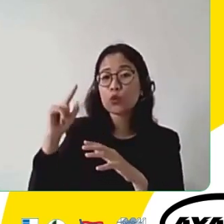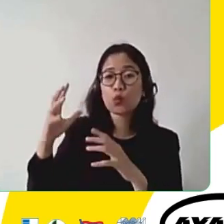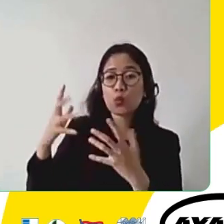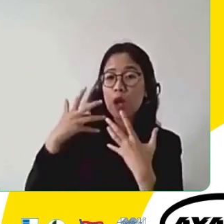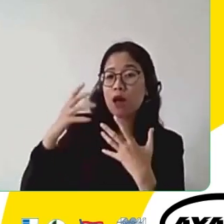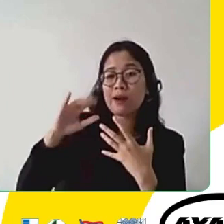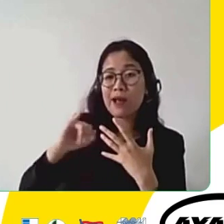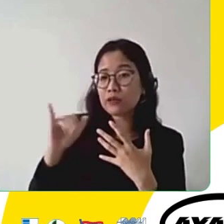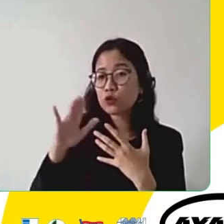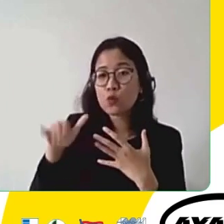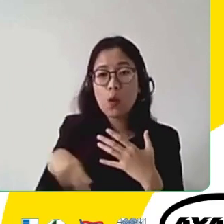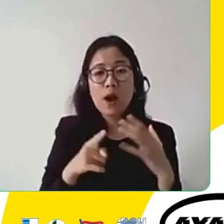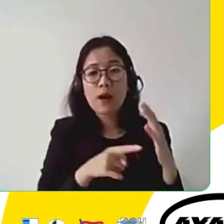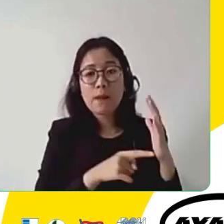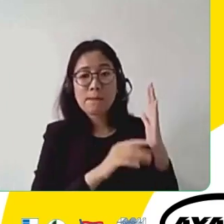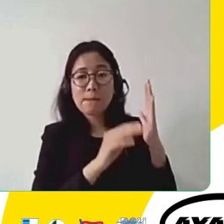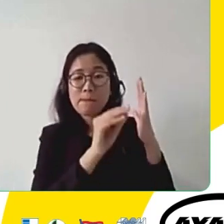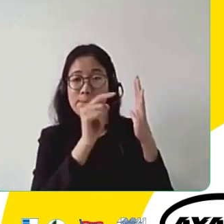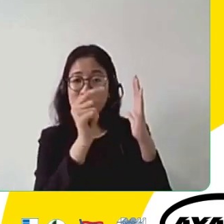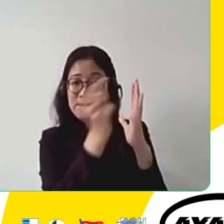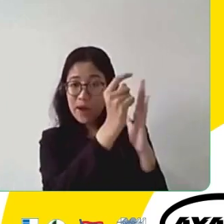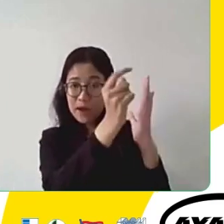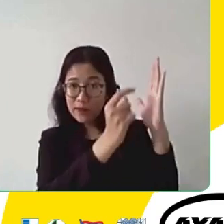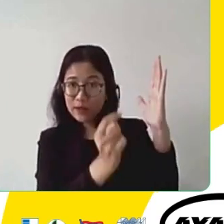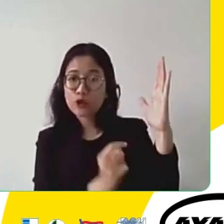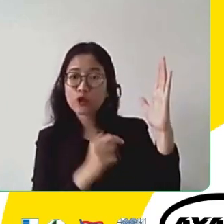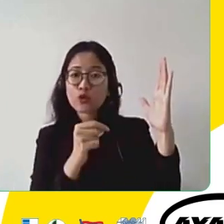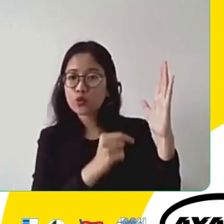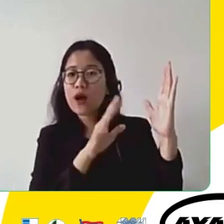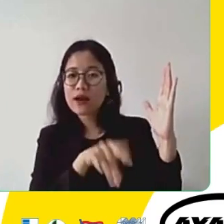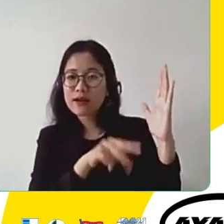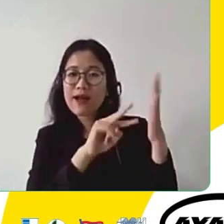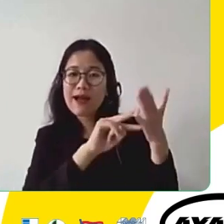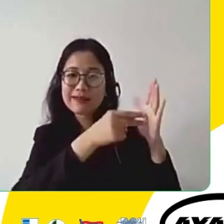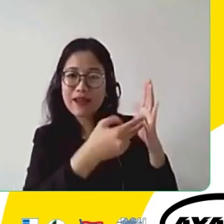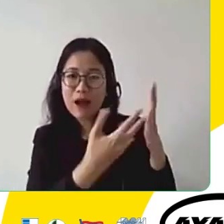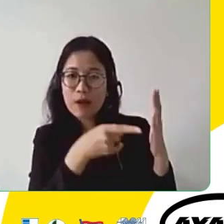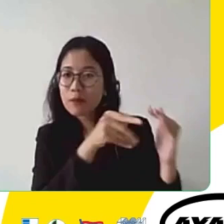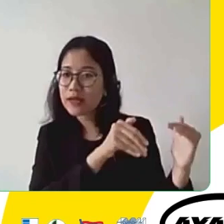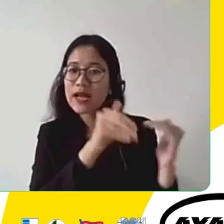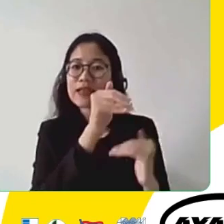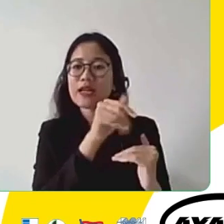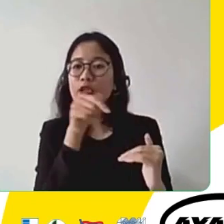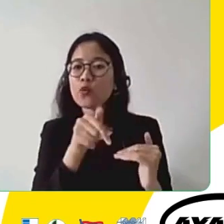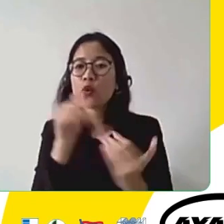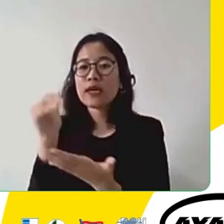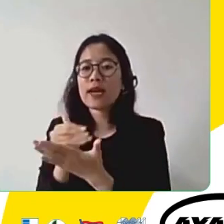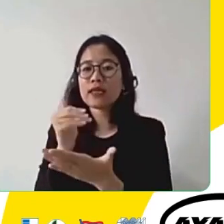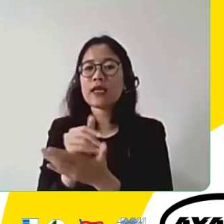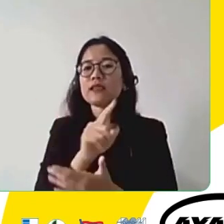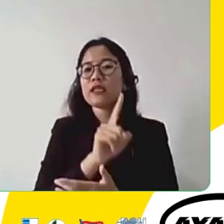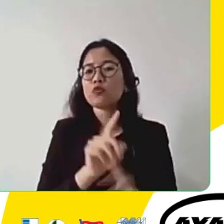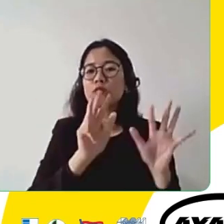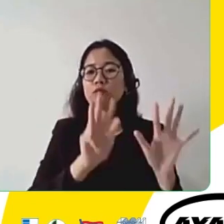Yeah, to 2030, we can see here VOC, CO, PM 2.5, PM 10, and OH.